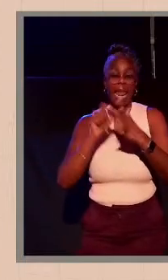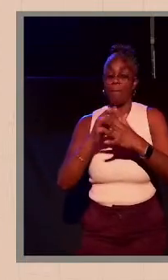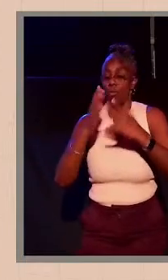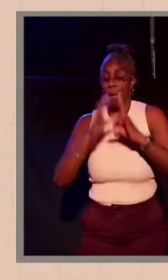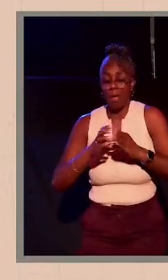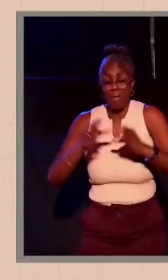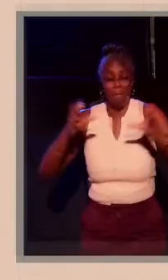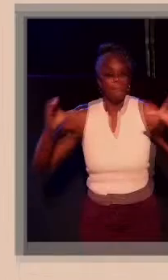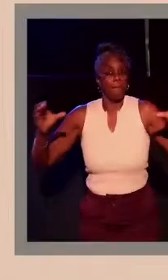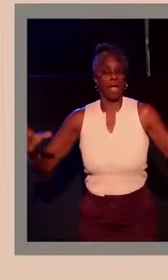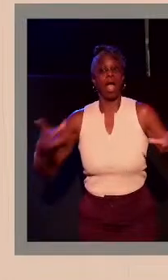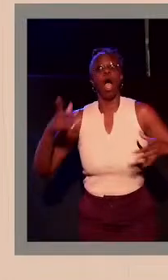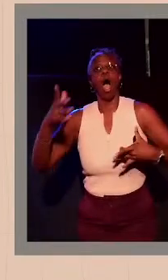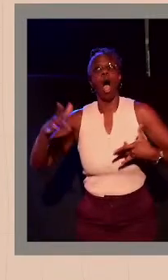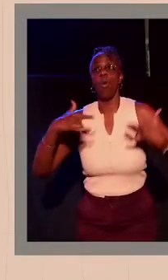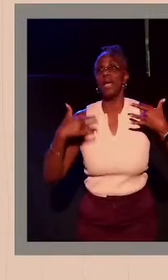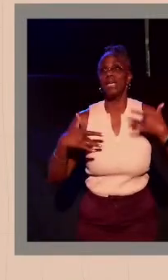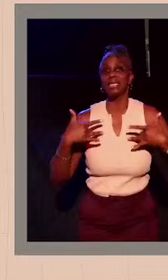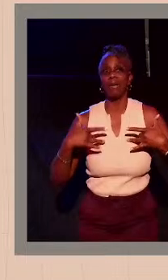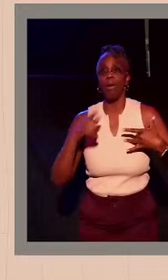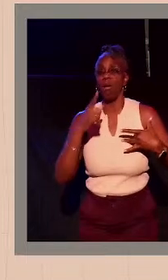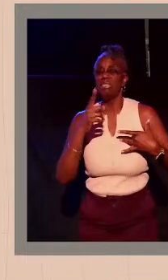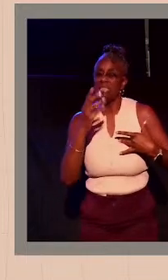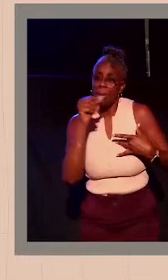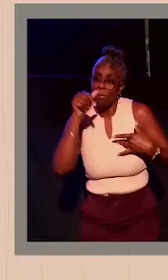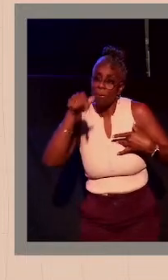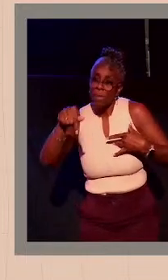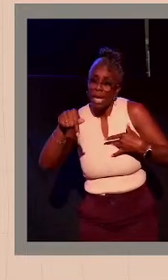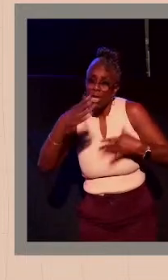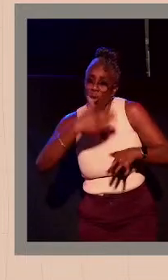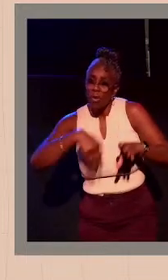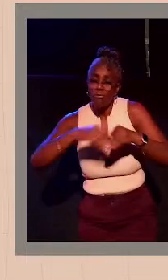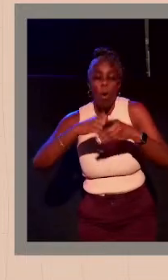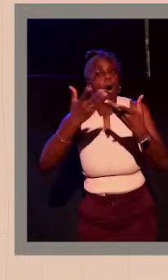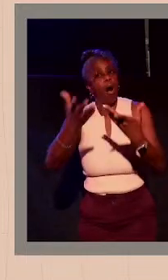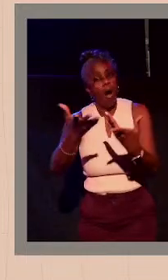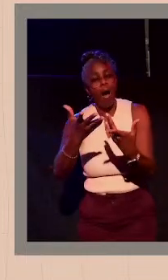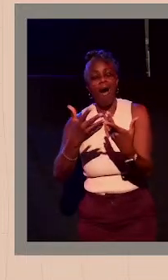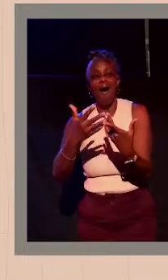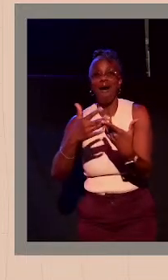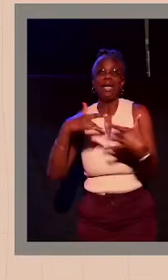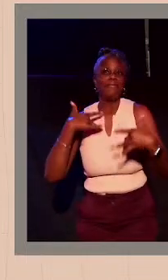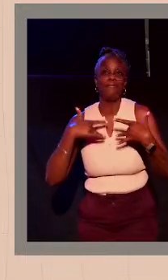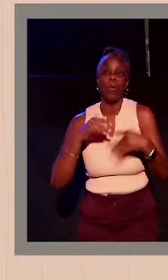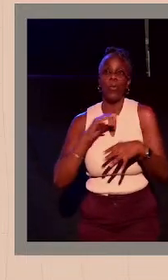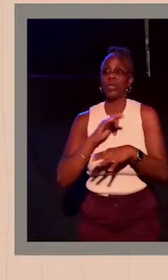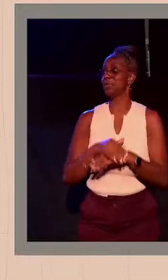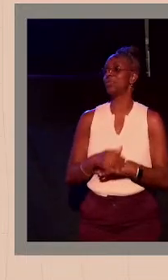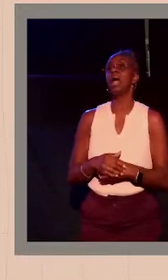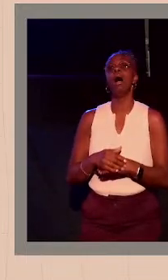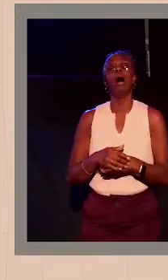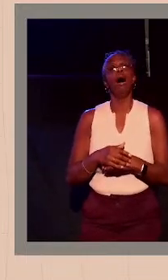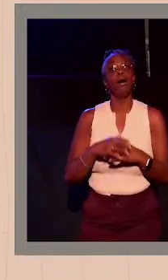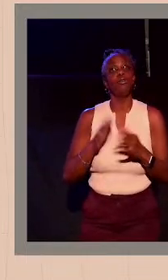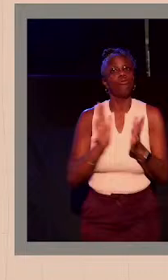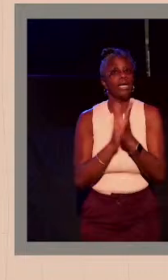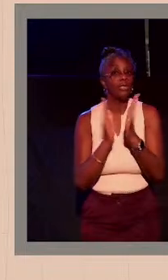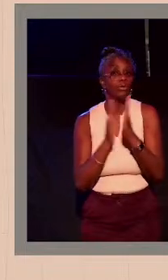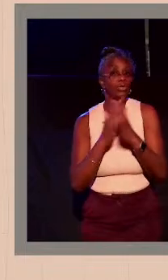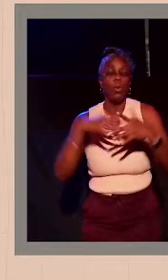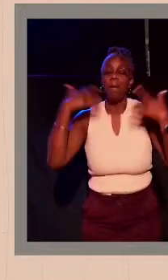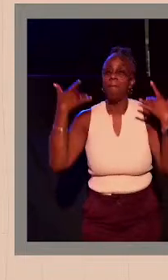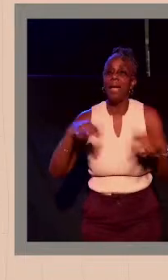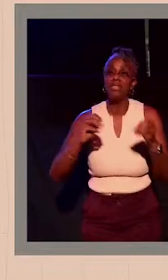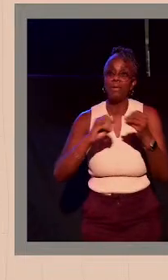going to be very exciting. Many people in the room here are involved in that, so that's something to look forward to. Please, can we give a huge round of applause to our